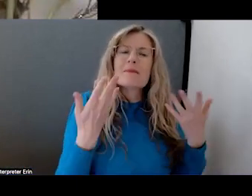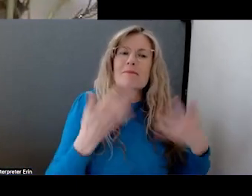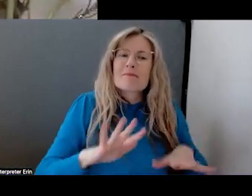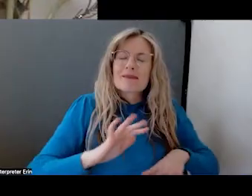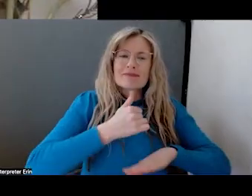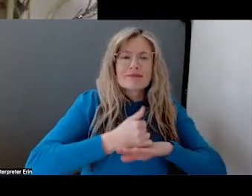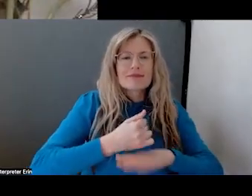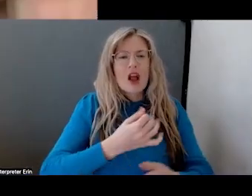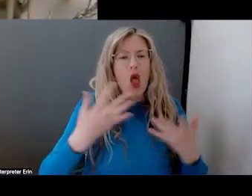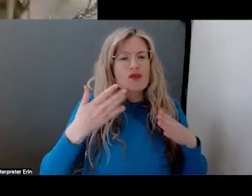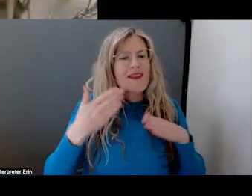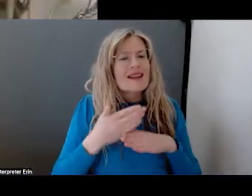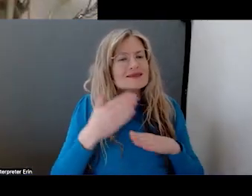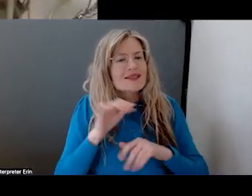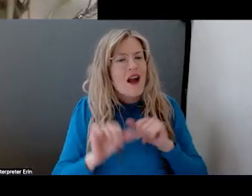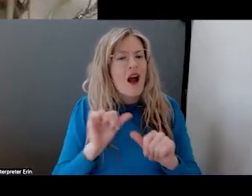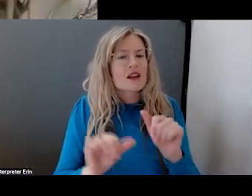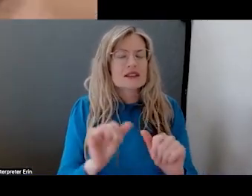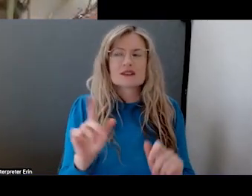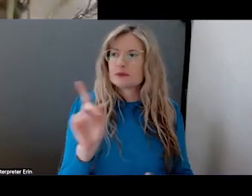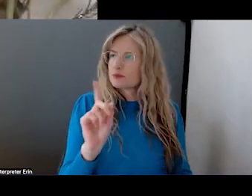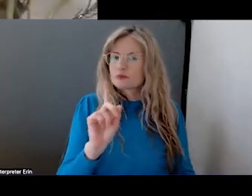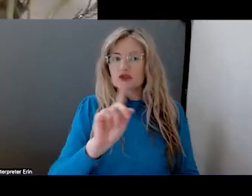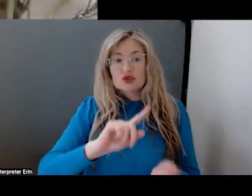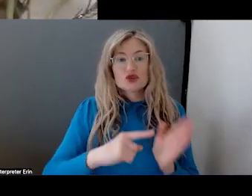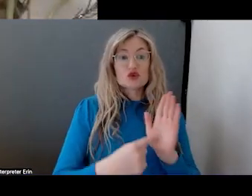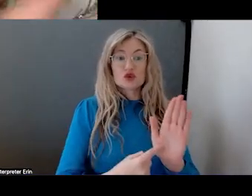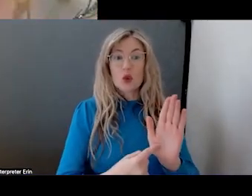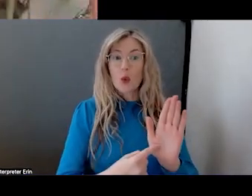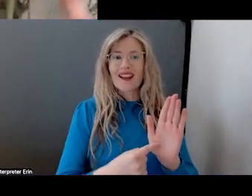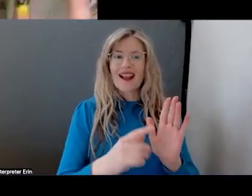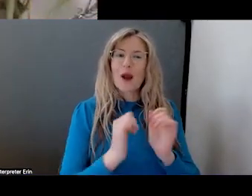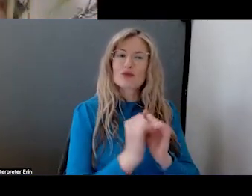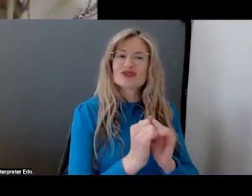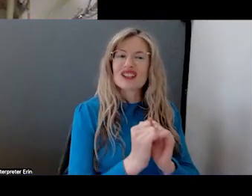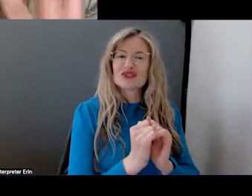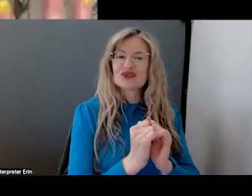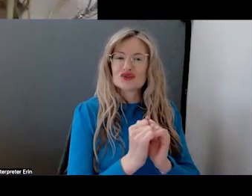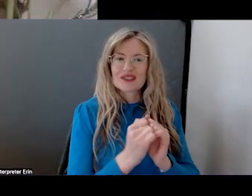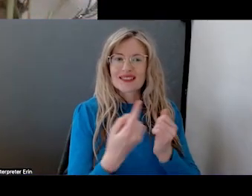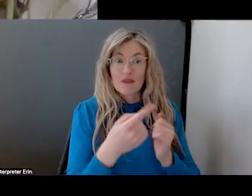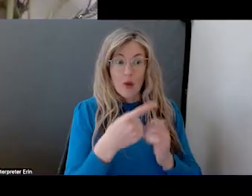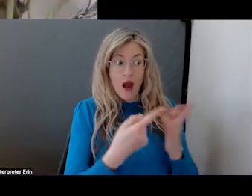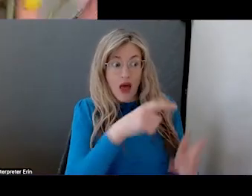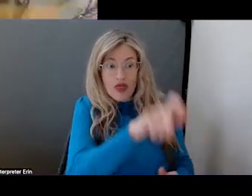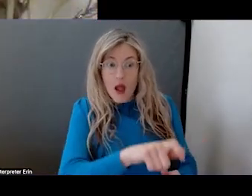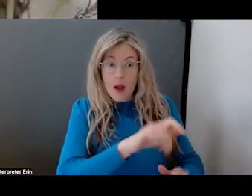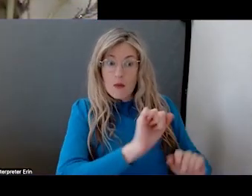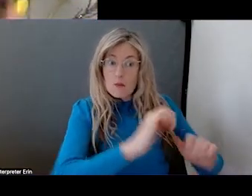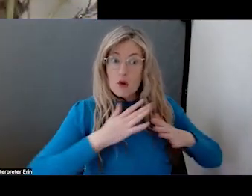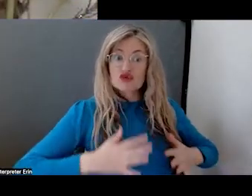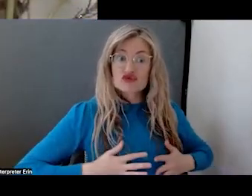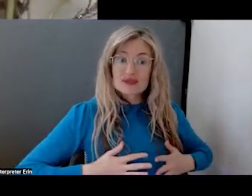showing our appreciation for the other pair's participants body basically, and